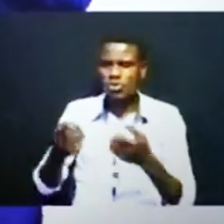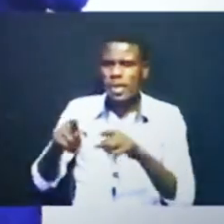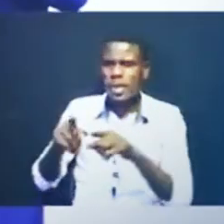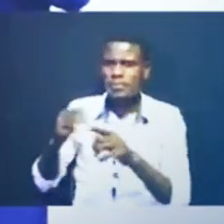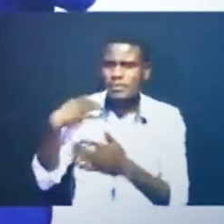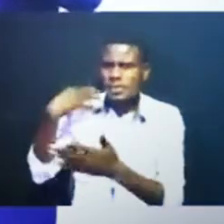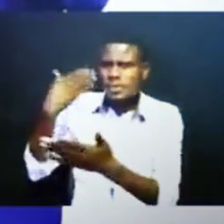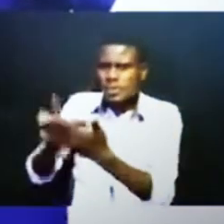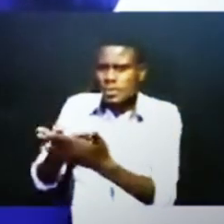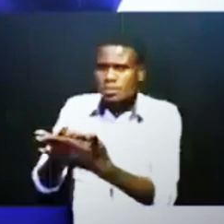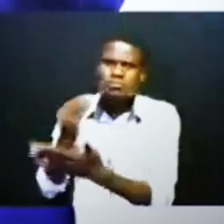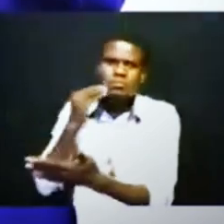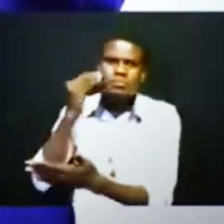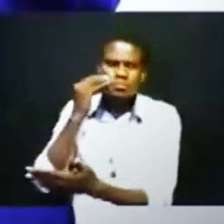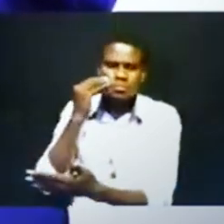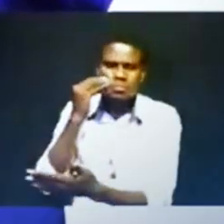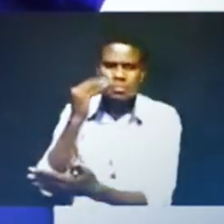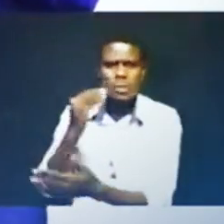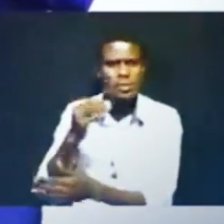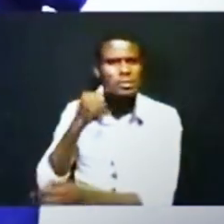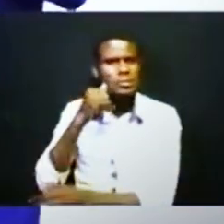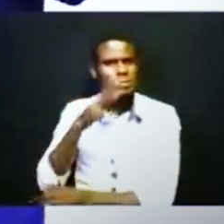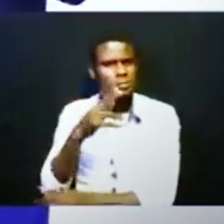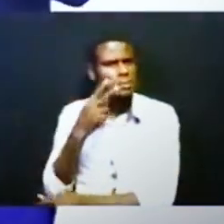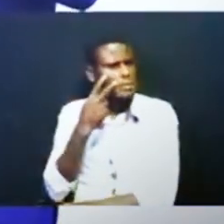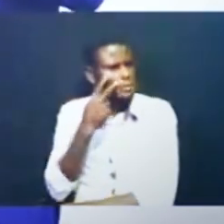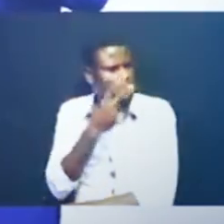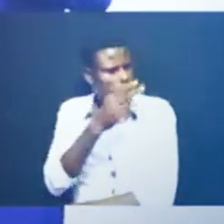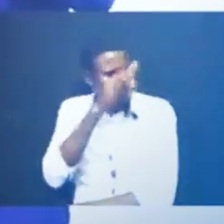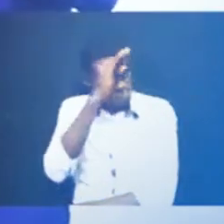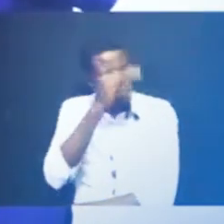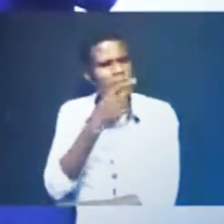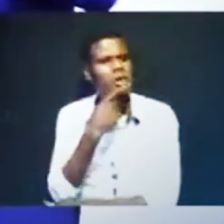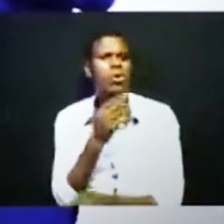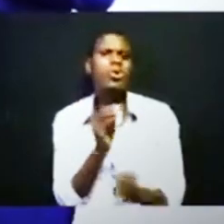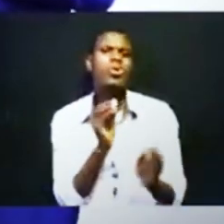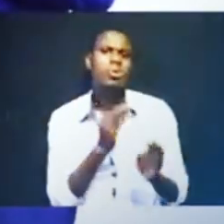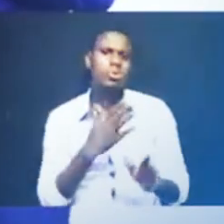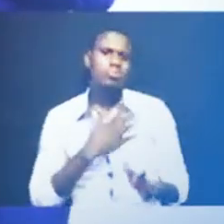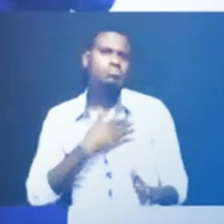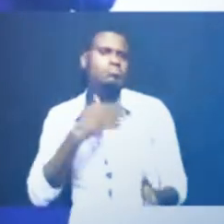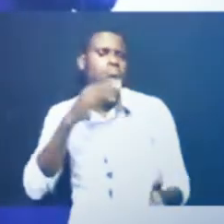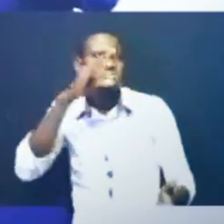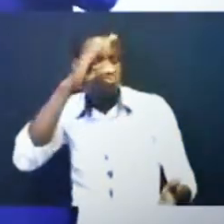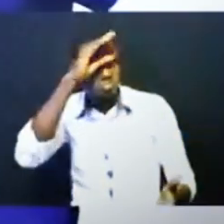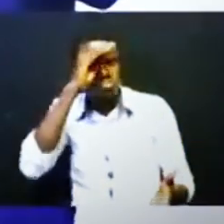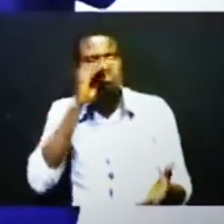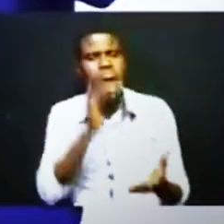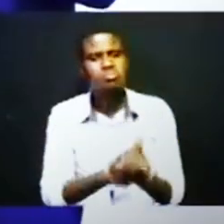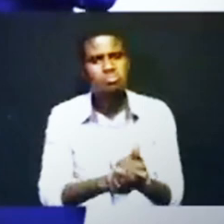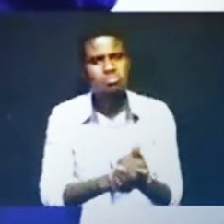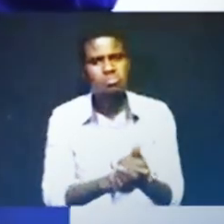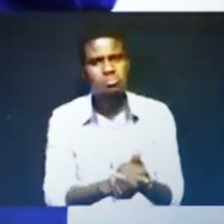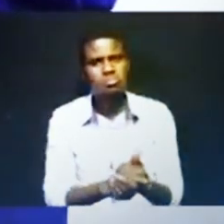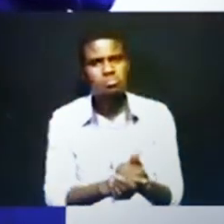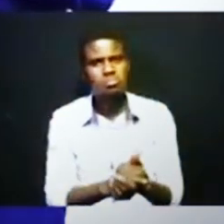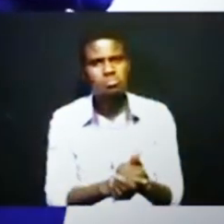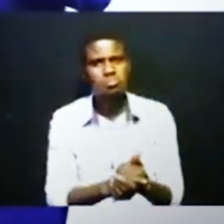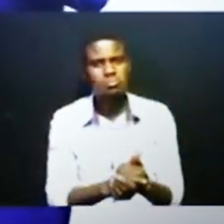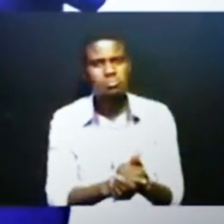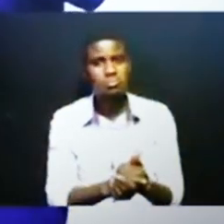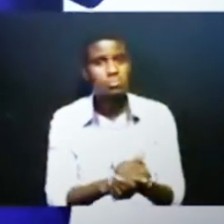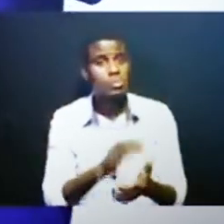woman first saw this man. So, "Oh, my husband." And instead of fetching the husband first, he took the hand